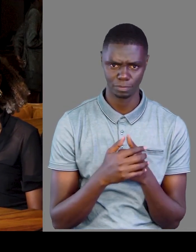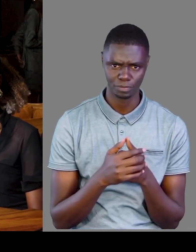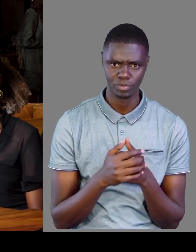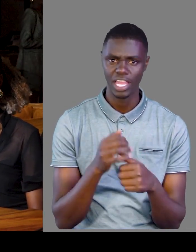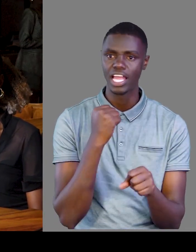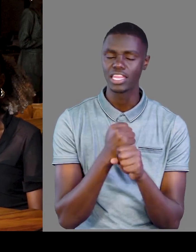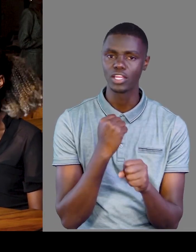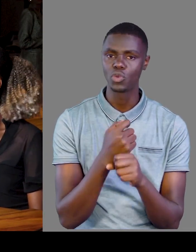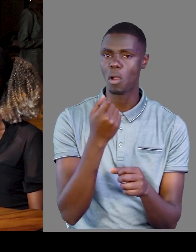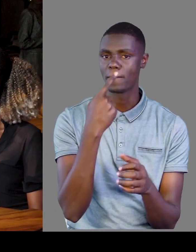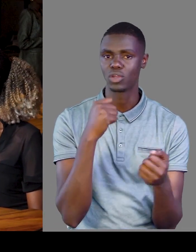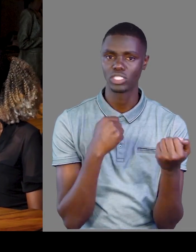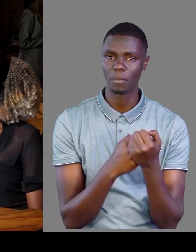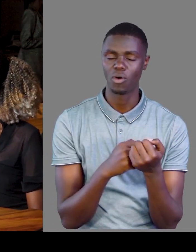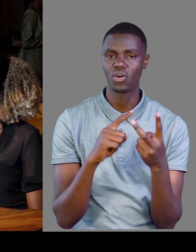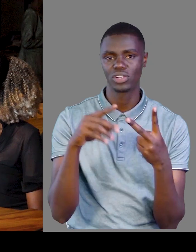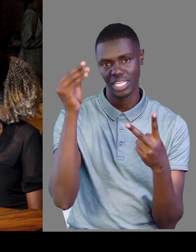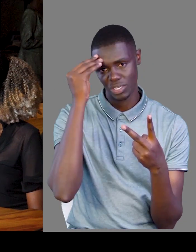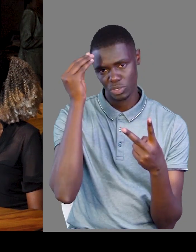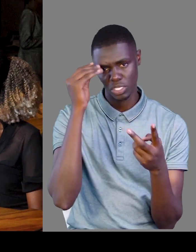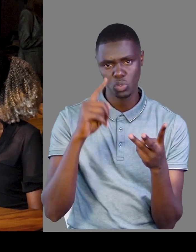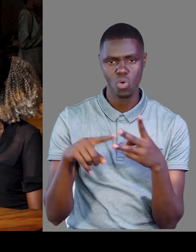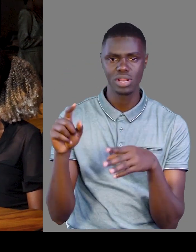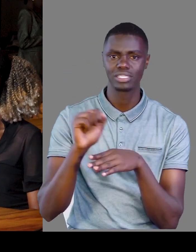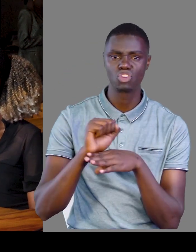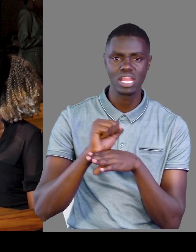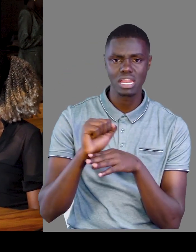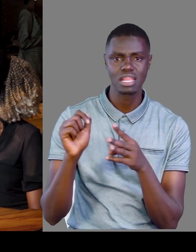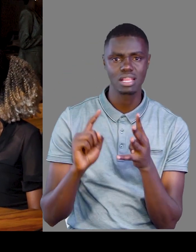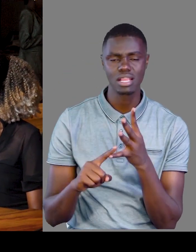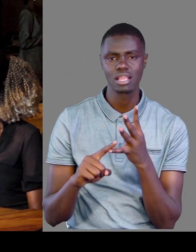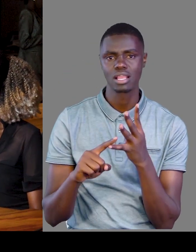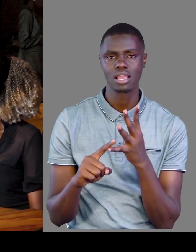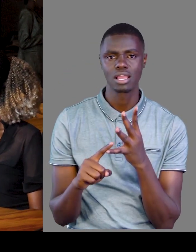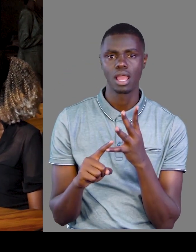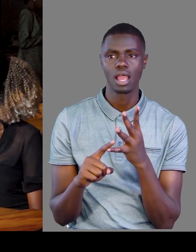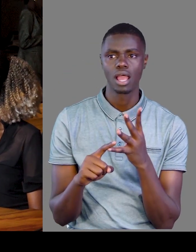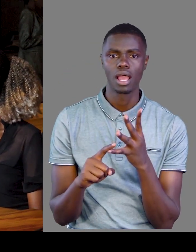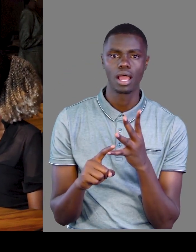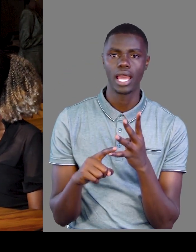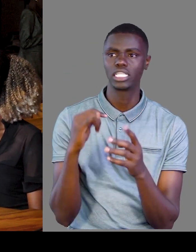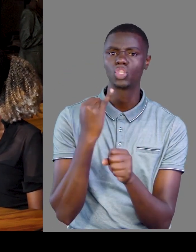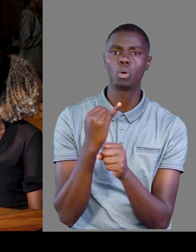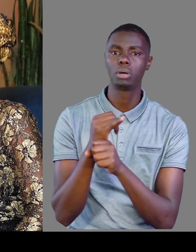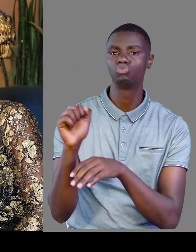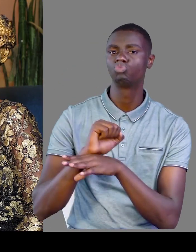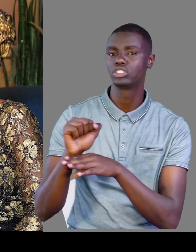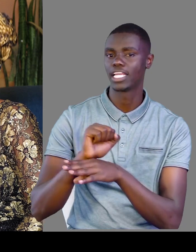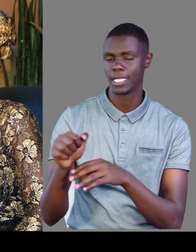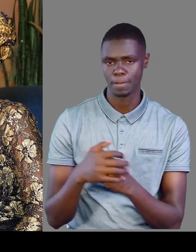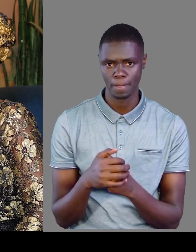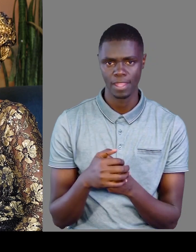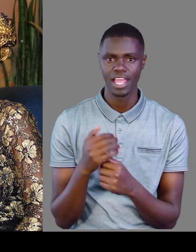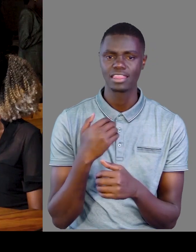disabilities. They do medical support, they do education, they do training, and they do also kind of job training as